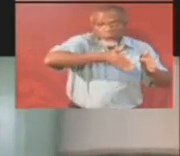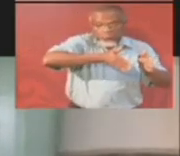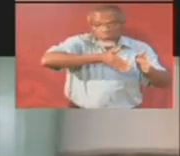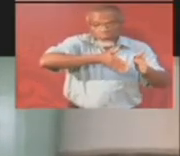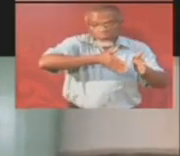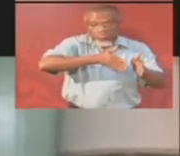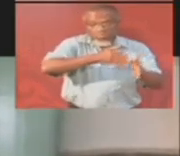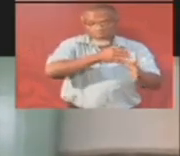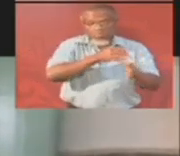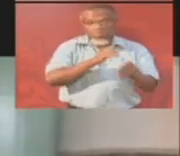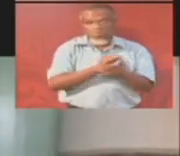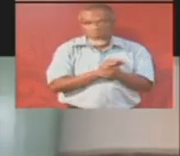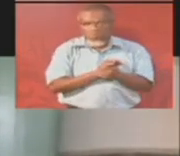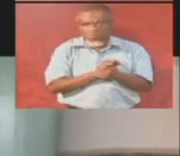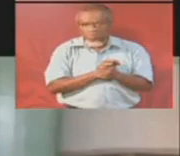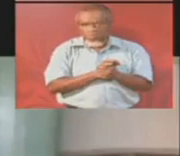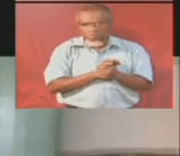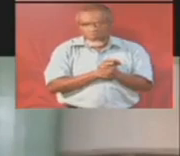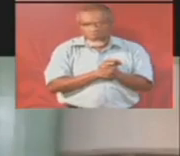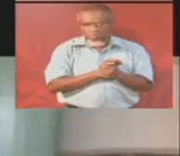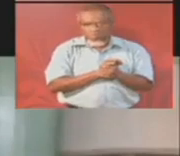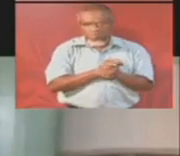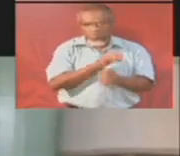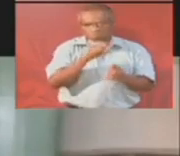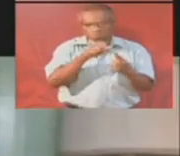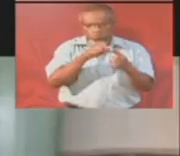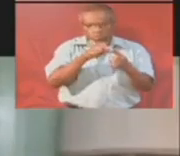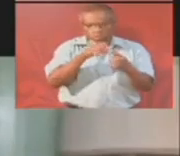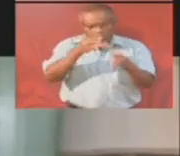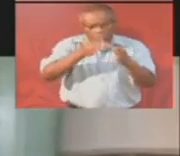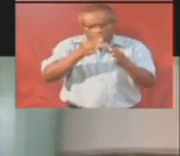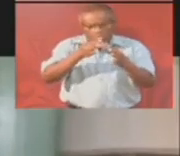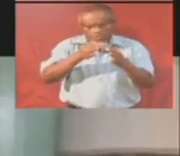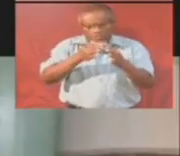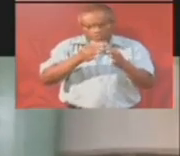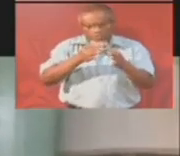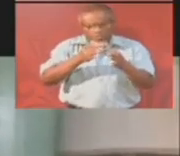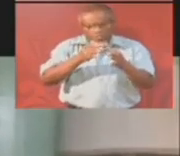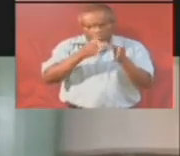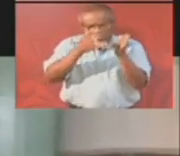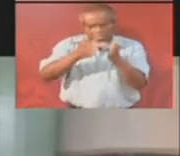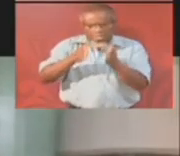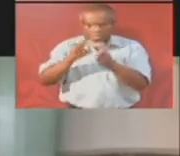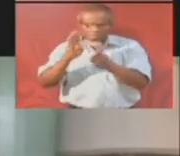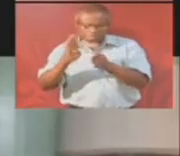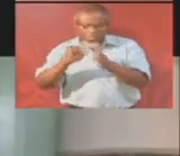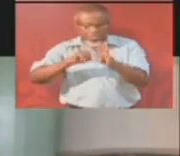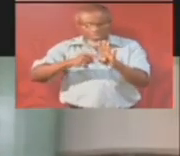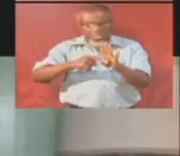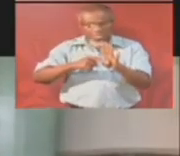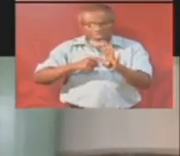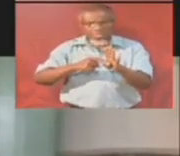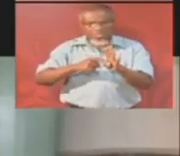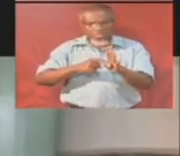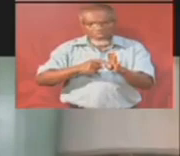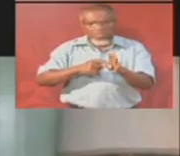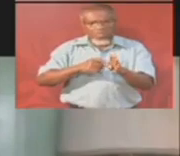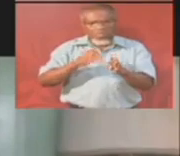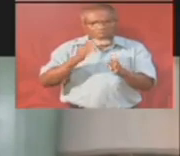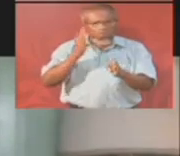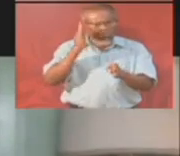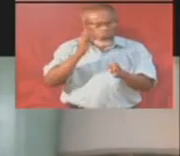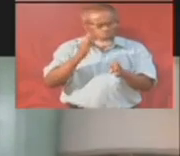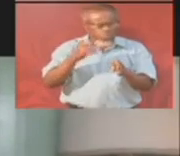moment? When these plans are engaged, how many more would that capacity be built? How many spaces we have within